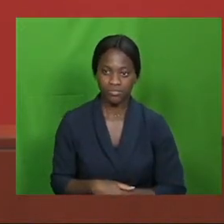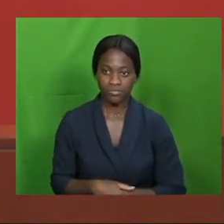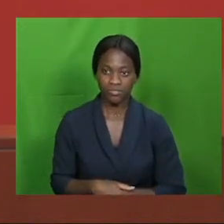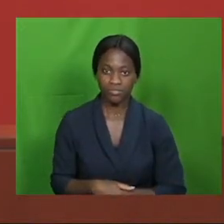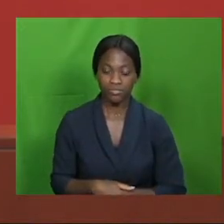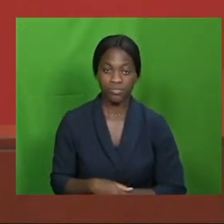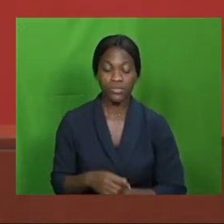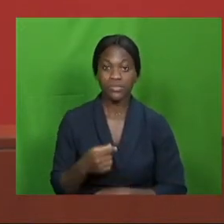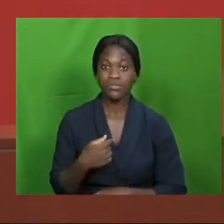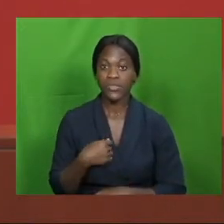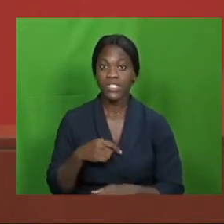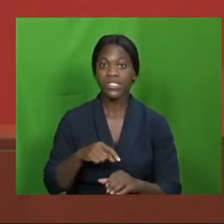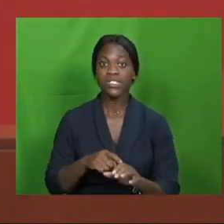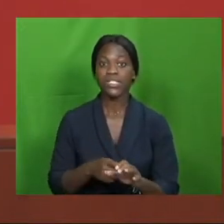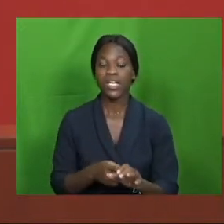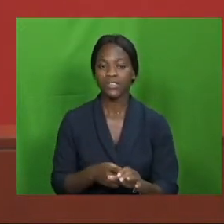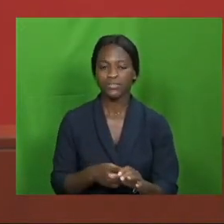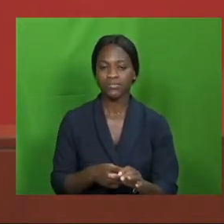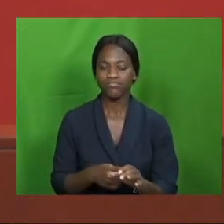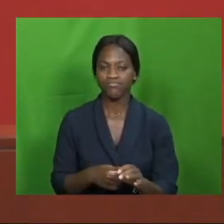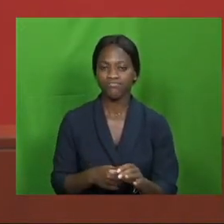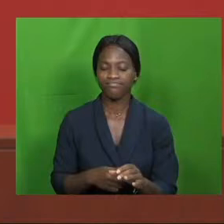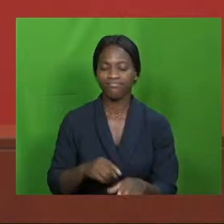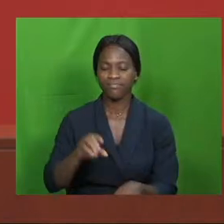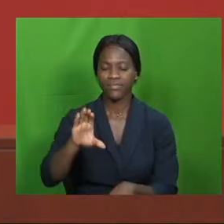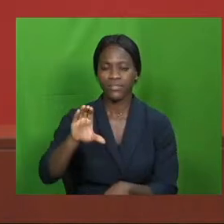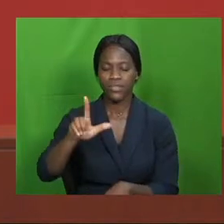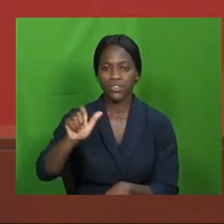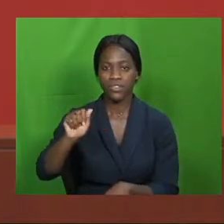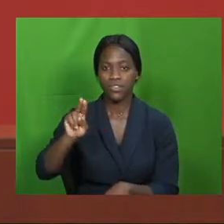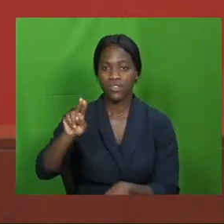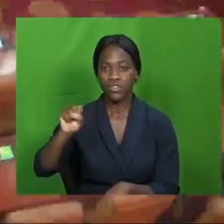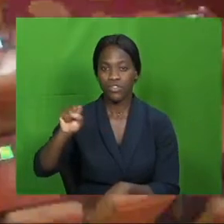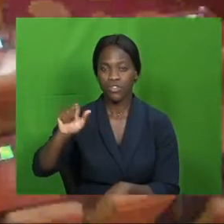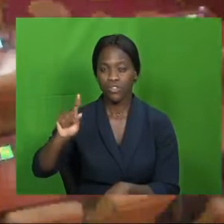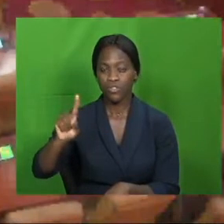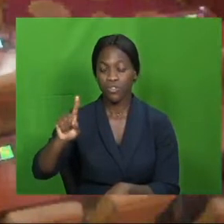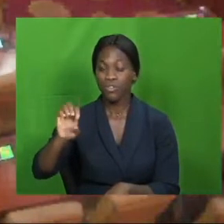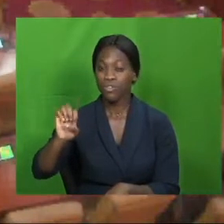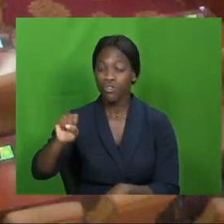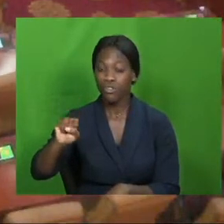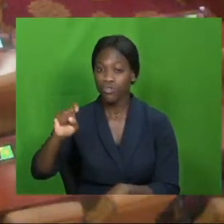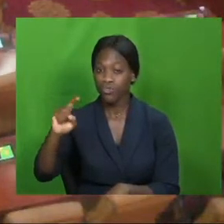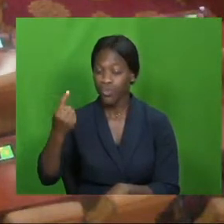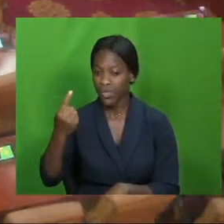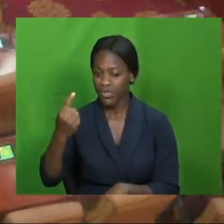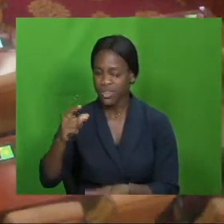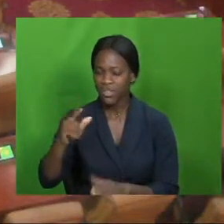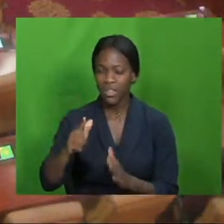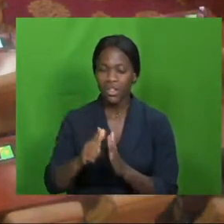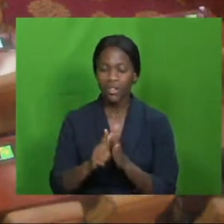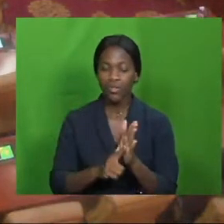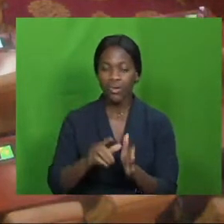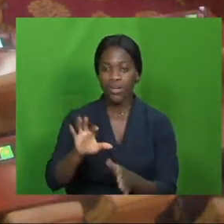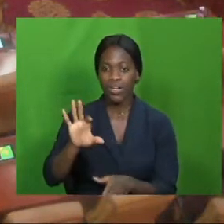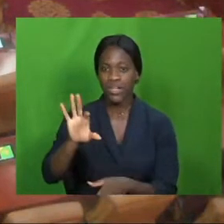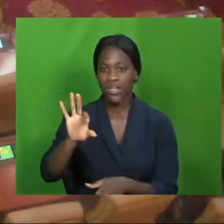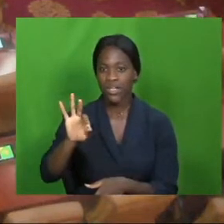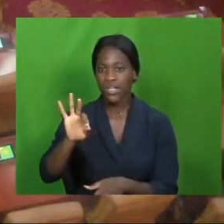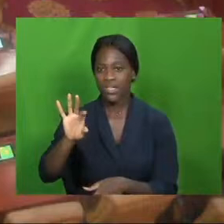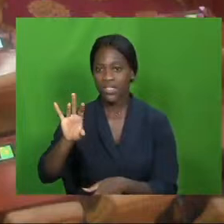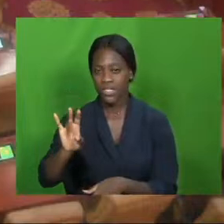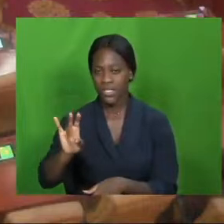quoting Clause 1 of Article 97, which provides as follows.